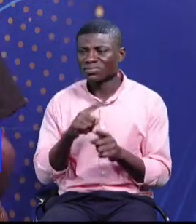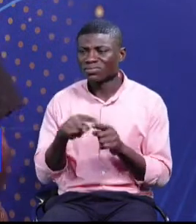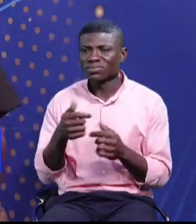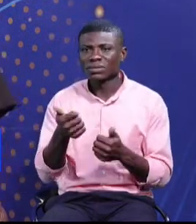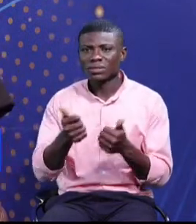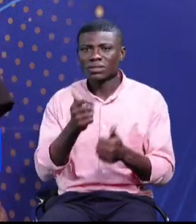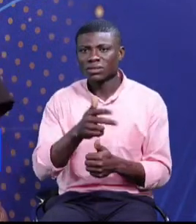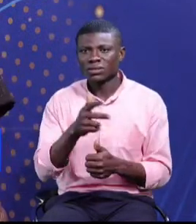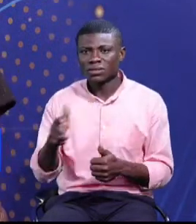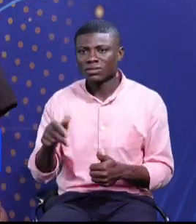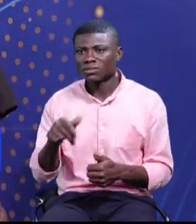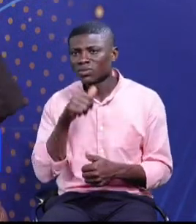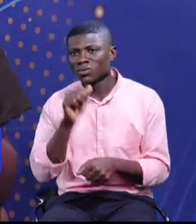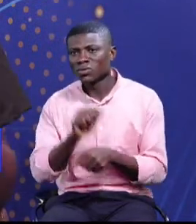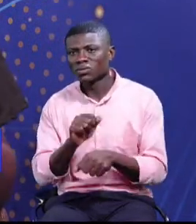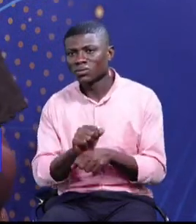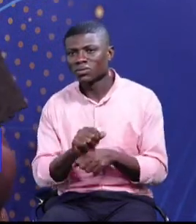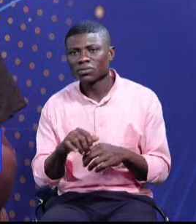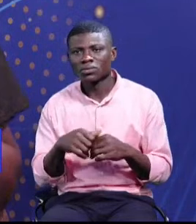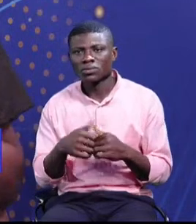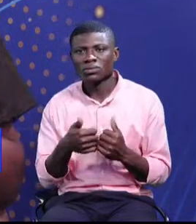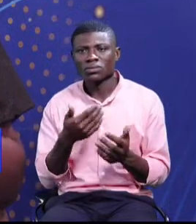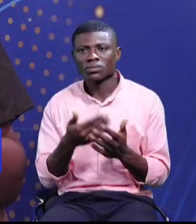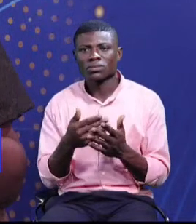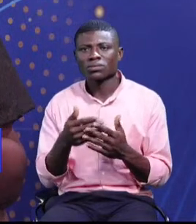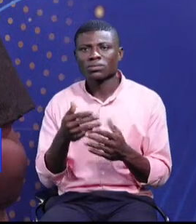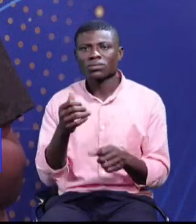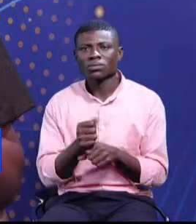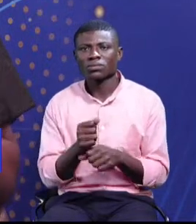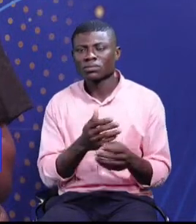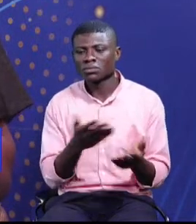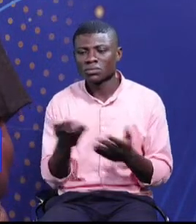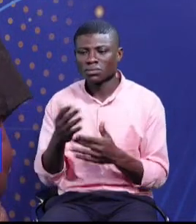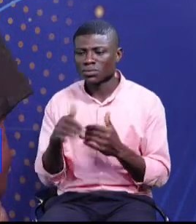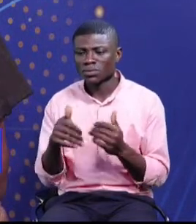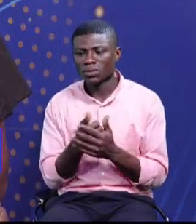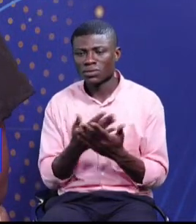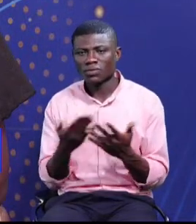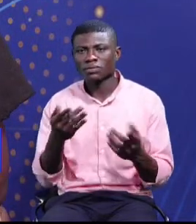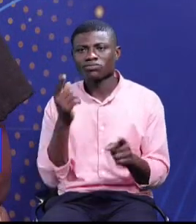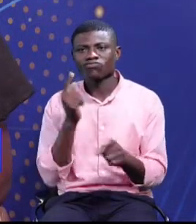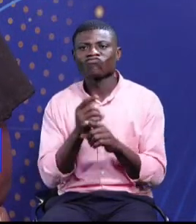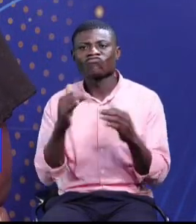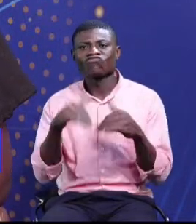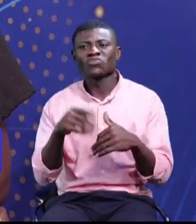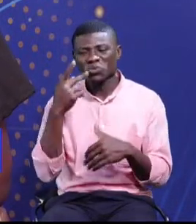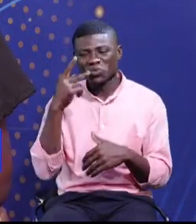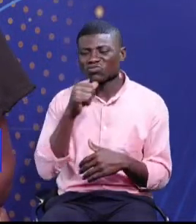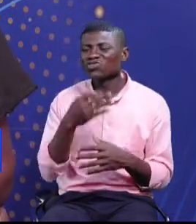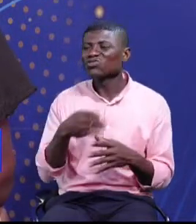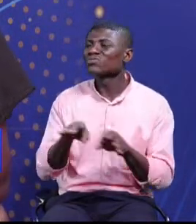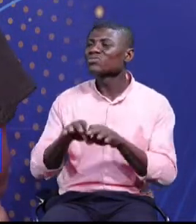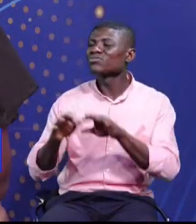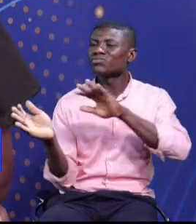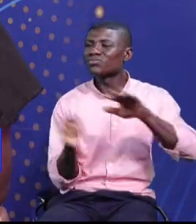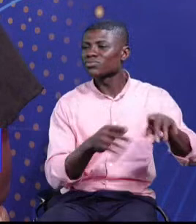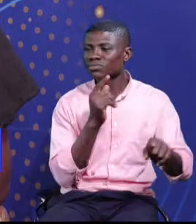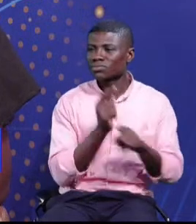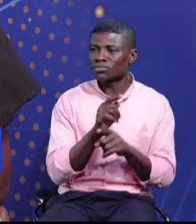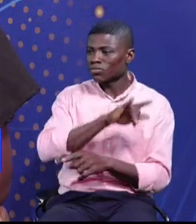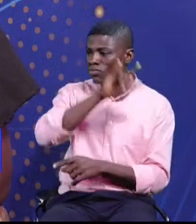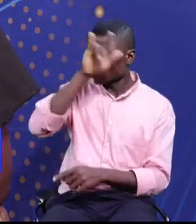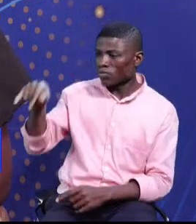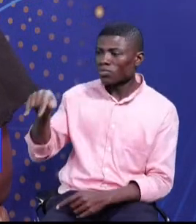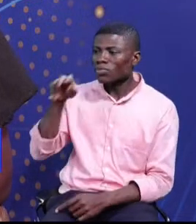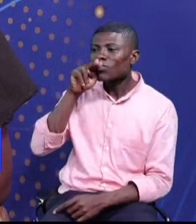park space wasn't working. How much money were they going to really be bringing in? Like, everything just didn't seem interesting after a while. And they just lost their